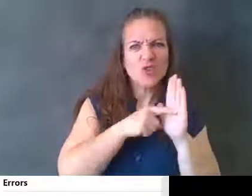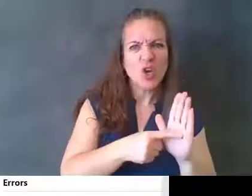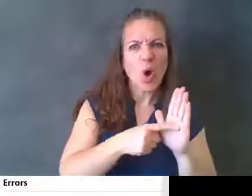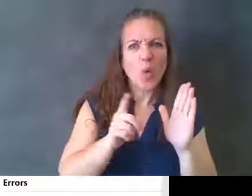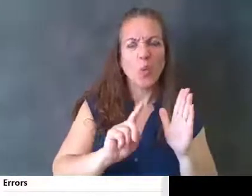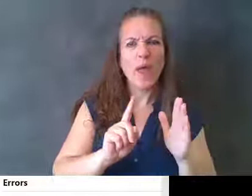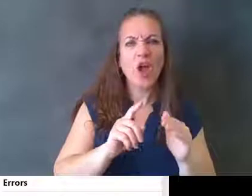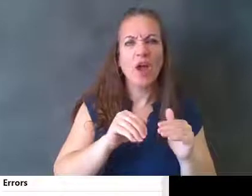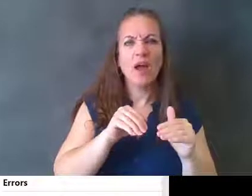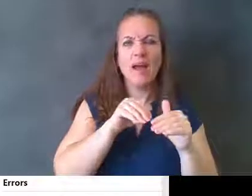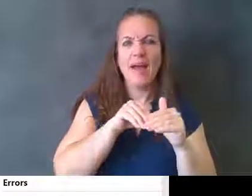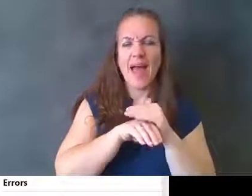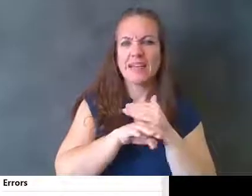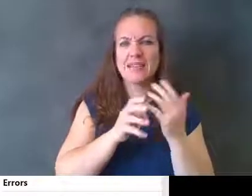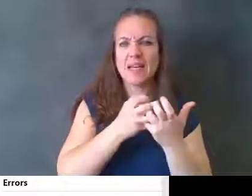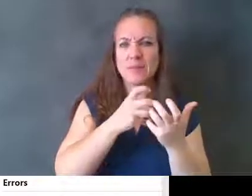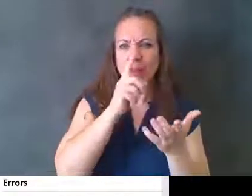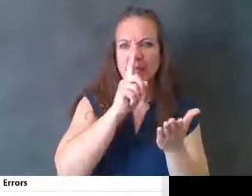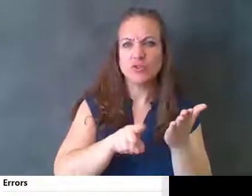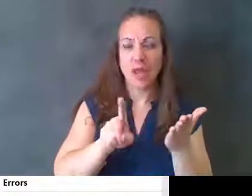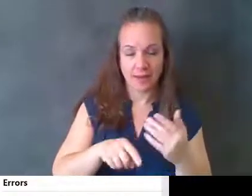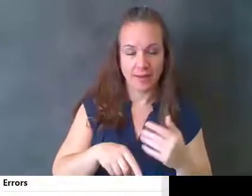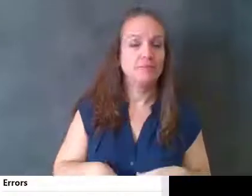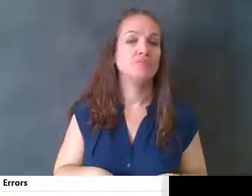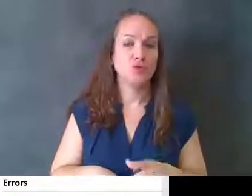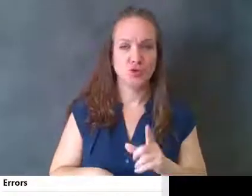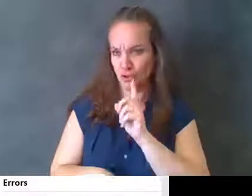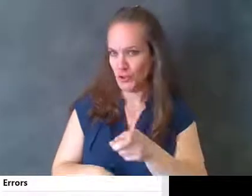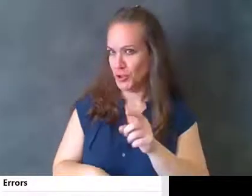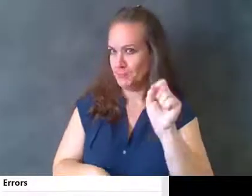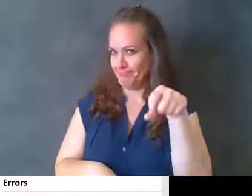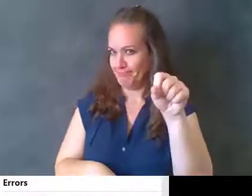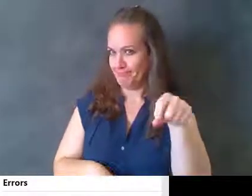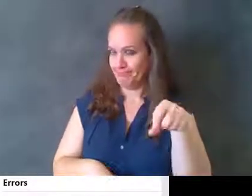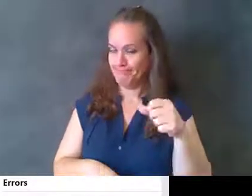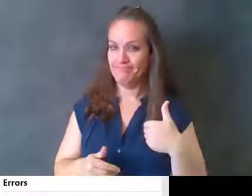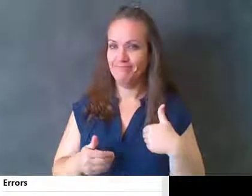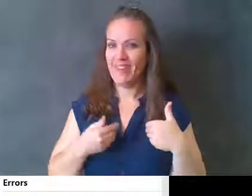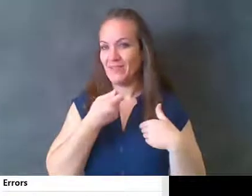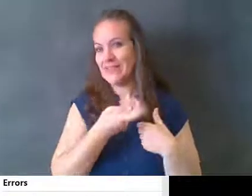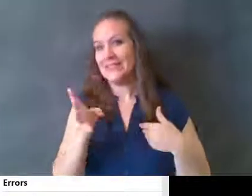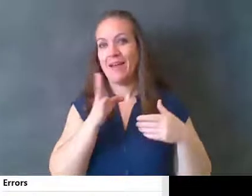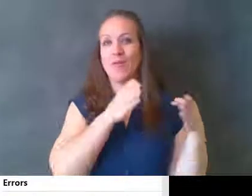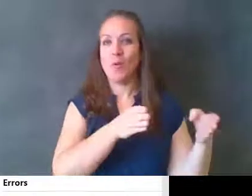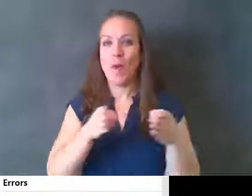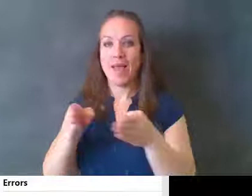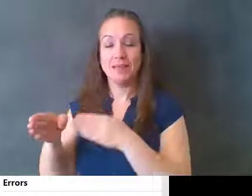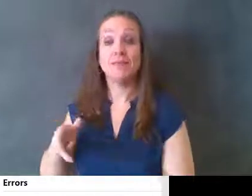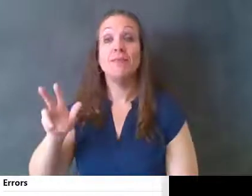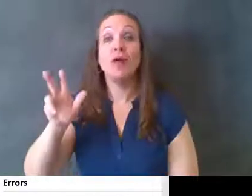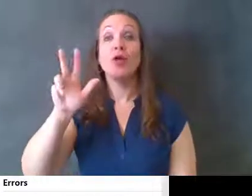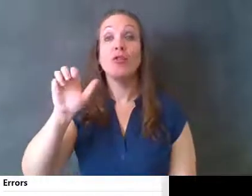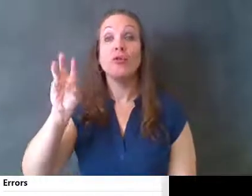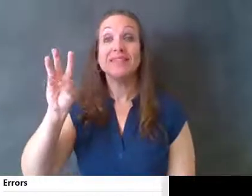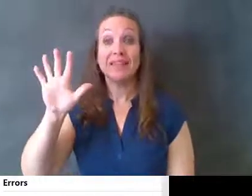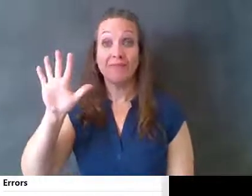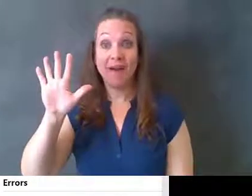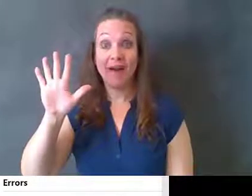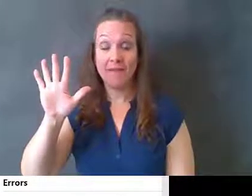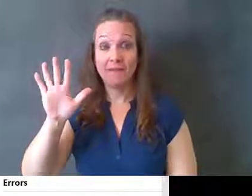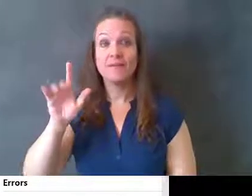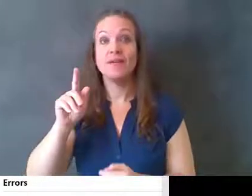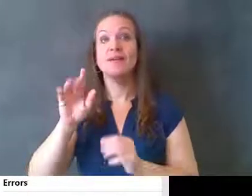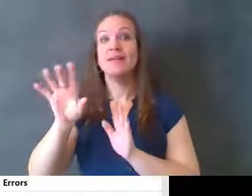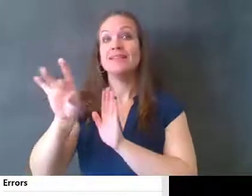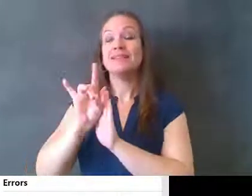there's a few ways to get there. If you are on 365 on your ribbon, it'll be under Review. There's